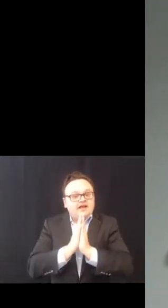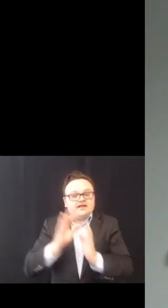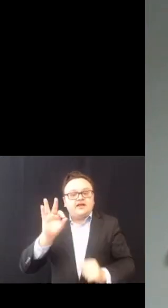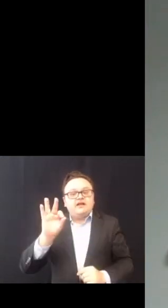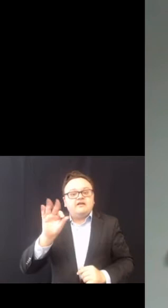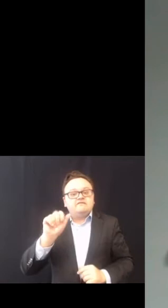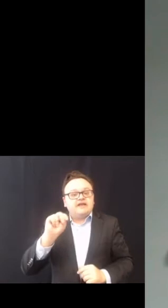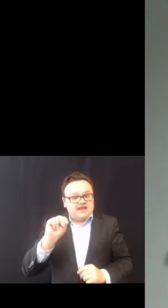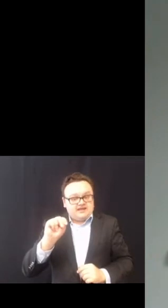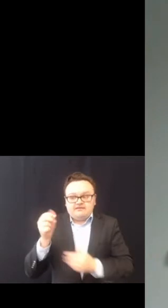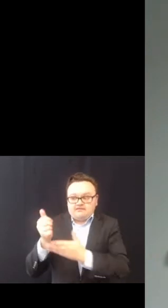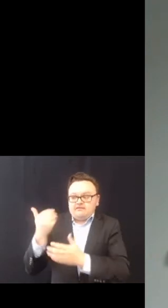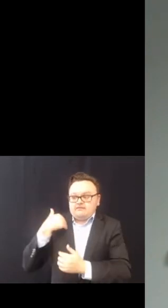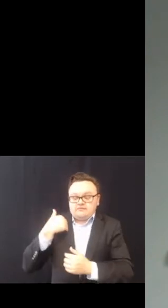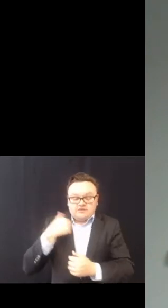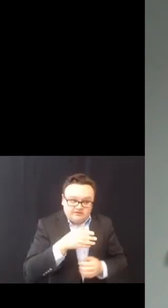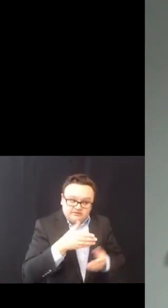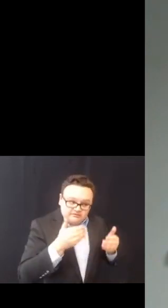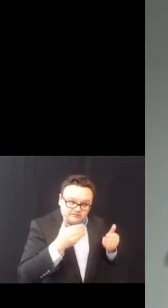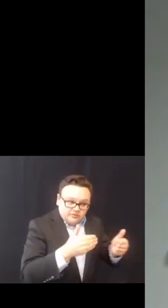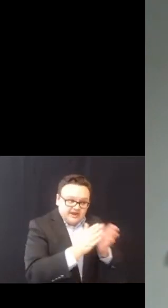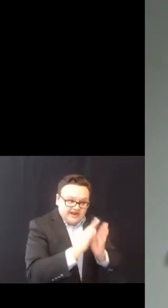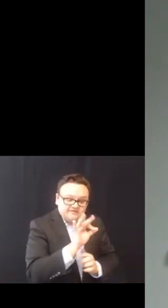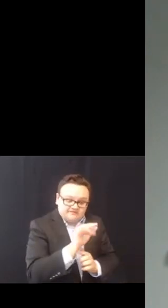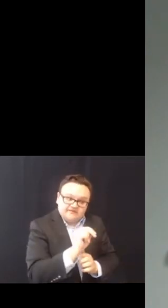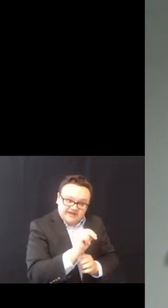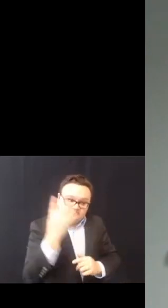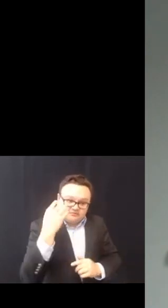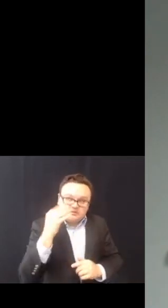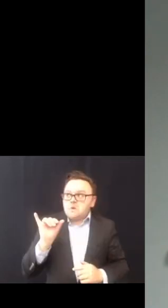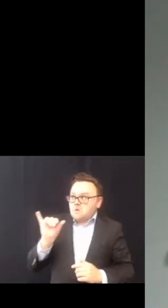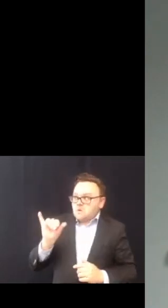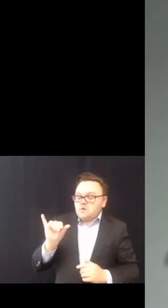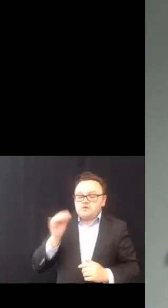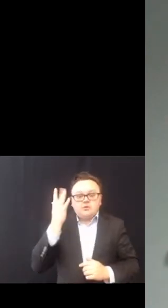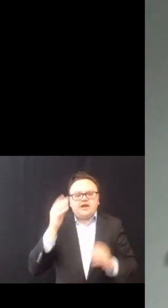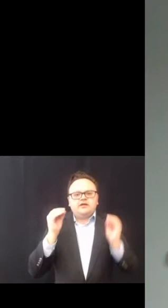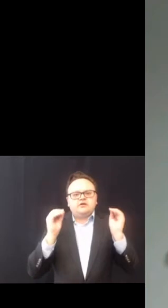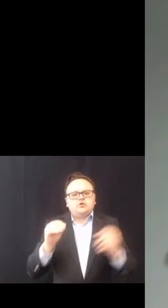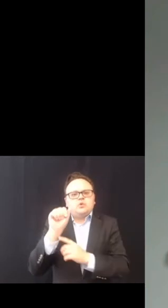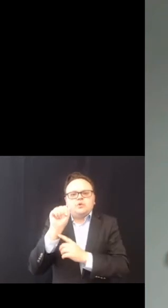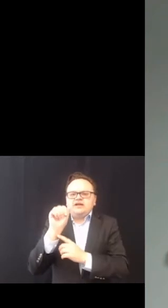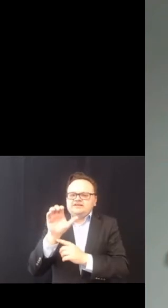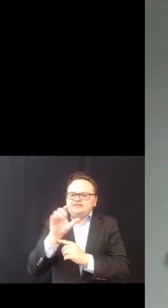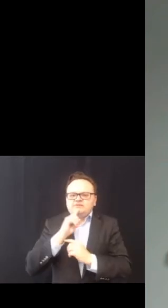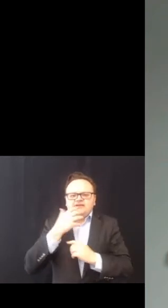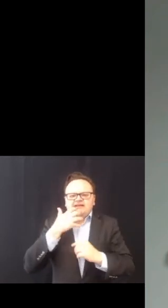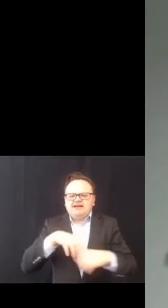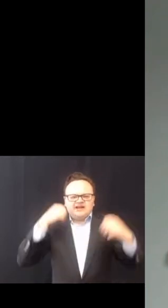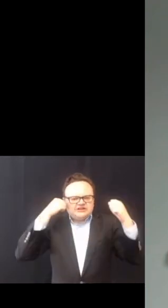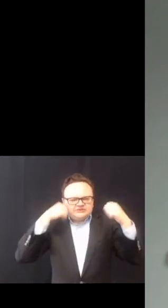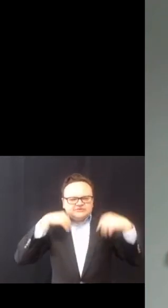it's well we don't have air conditioning and it's very hot, and